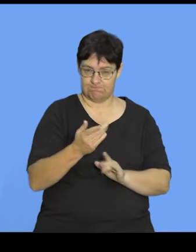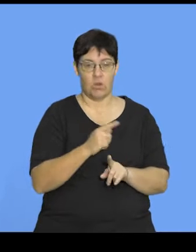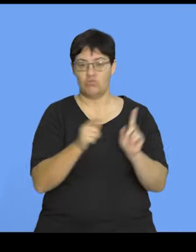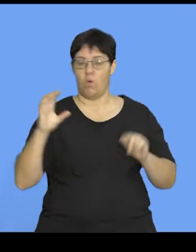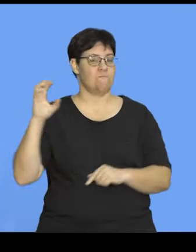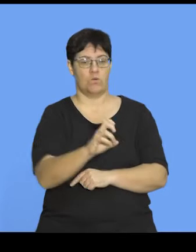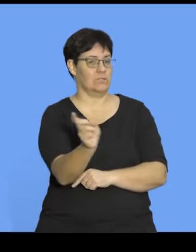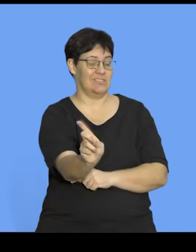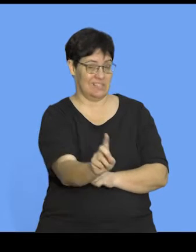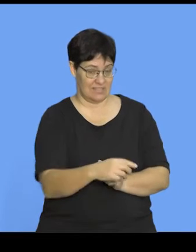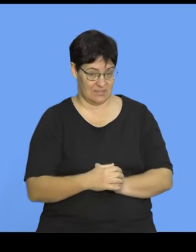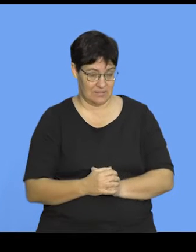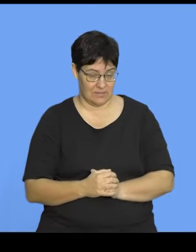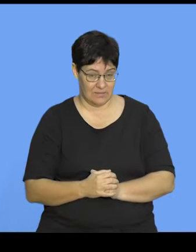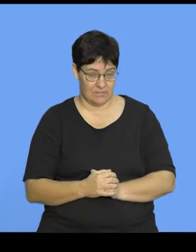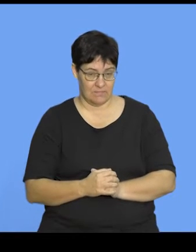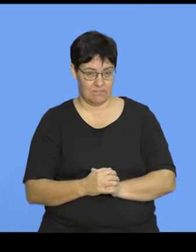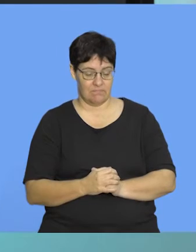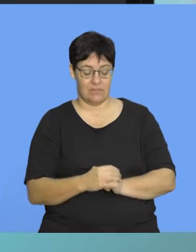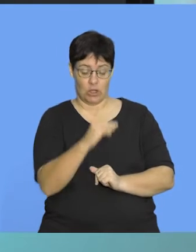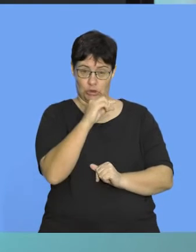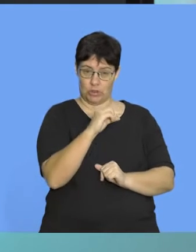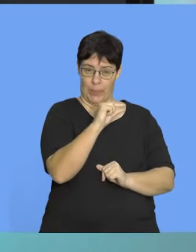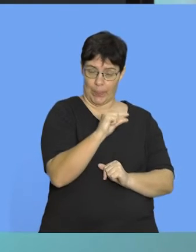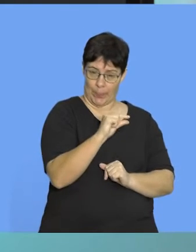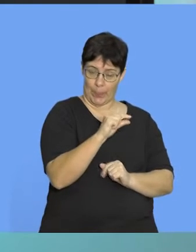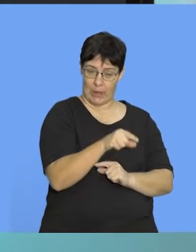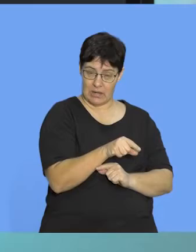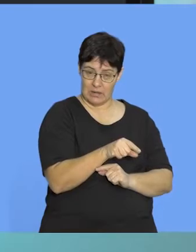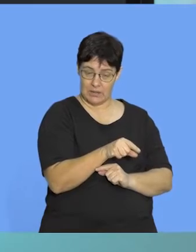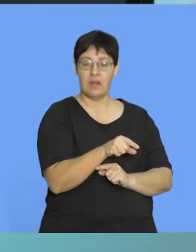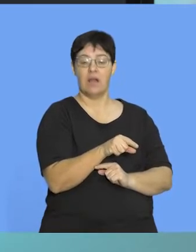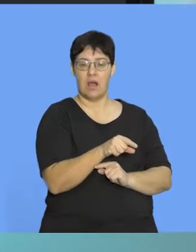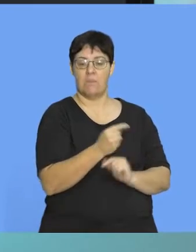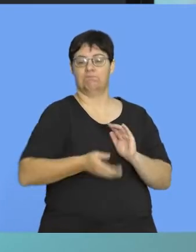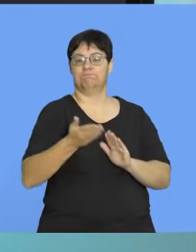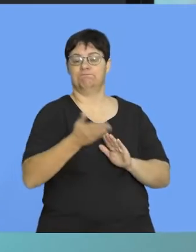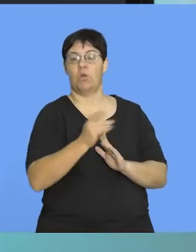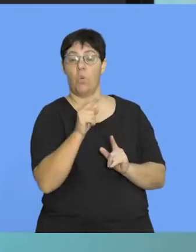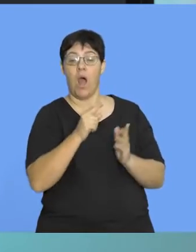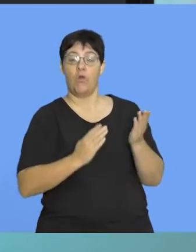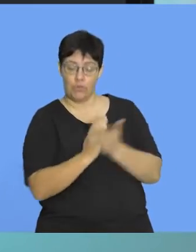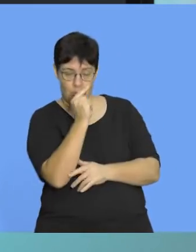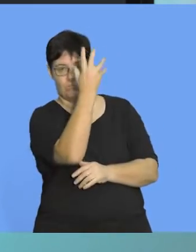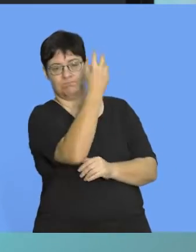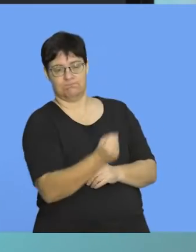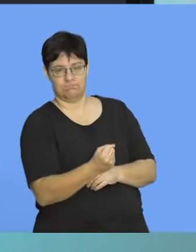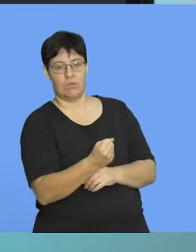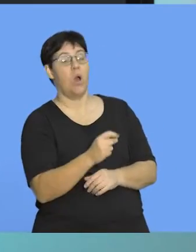It's not a force. Okay, and little g, that acceleration due to gravity is